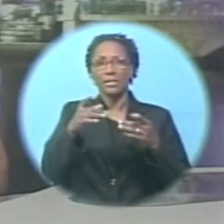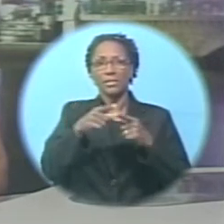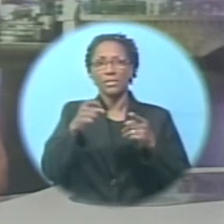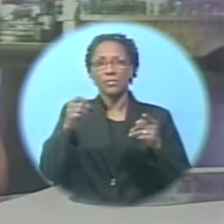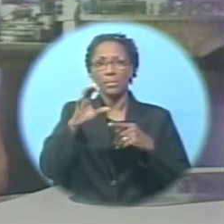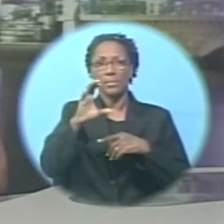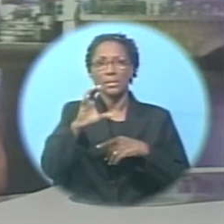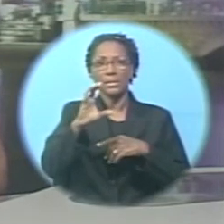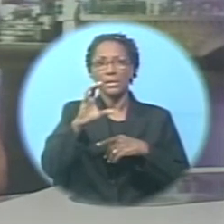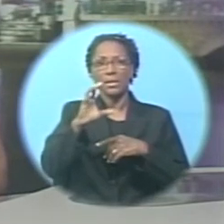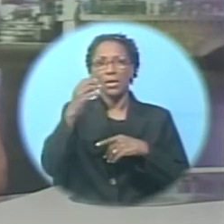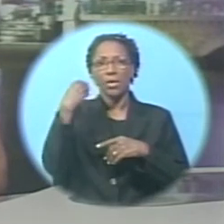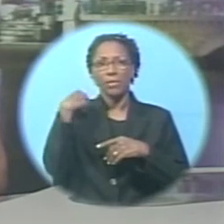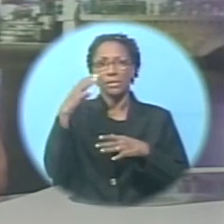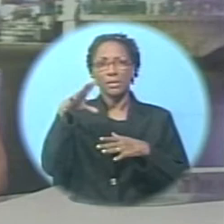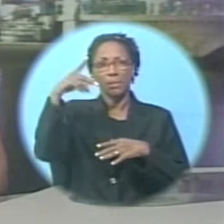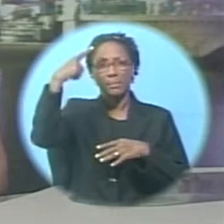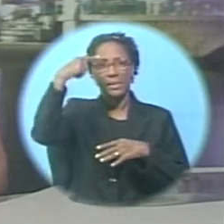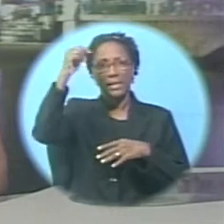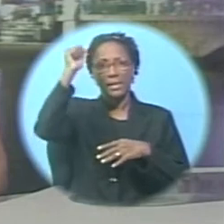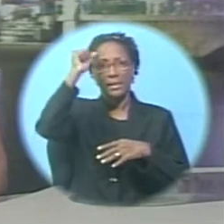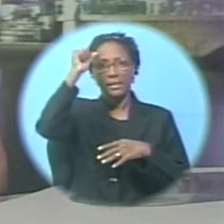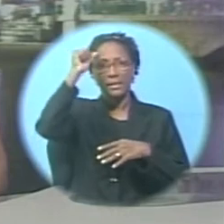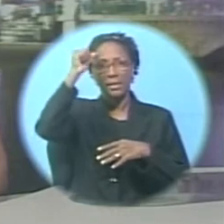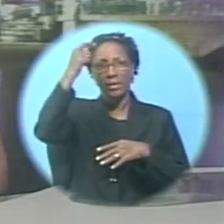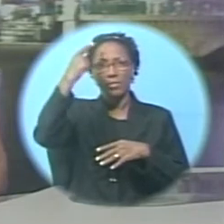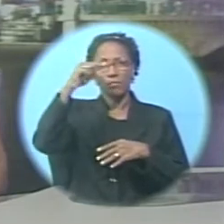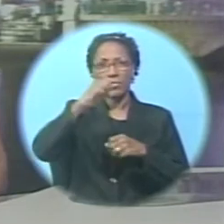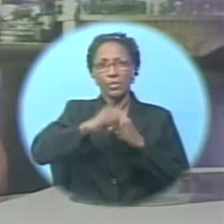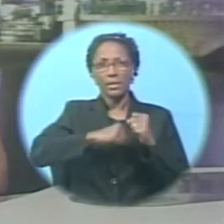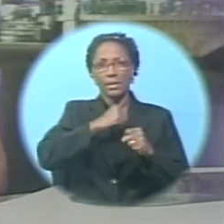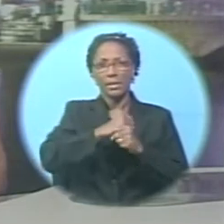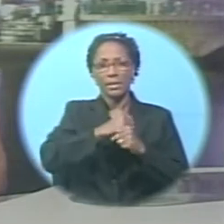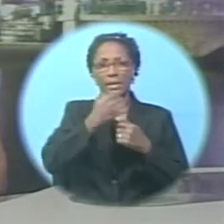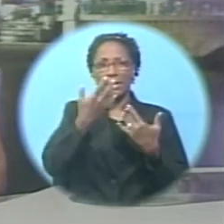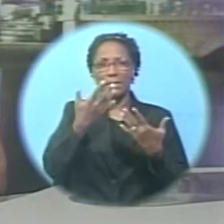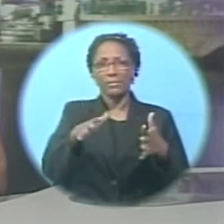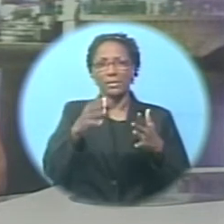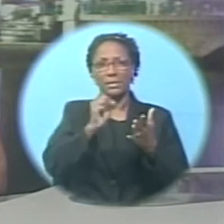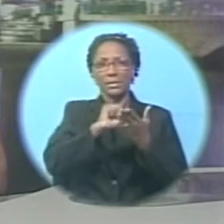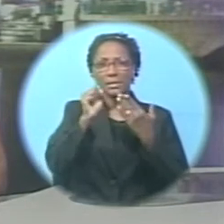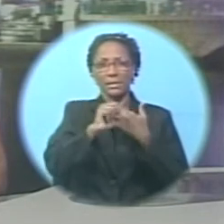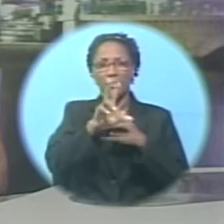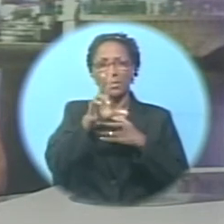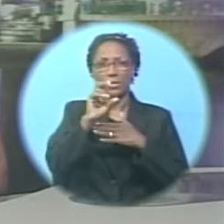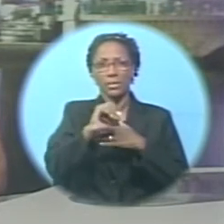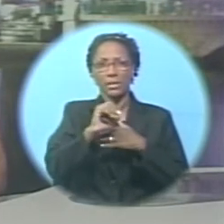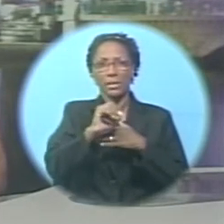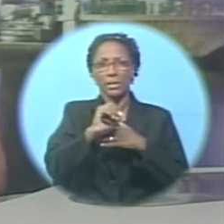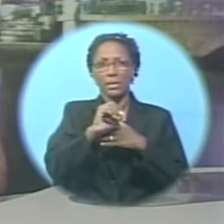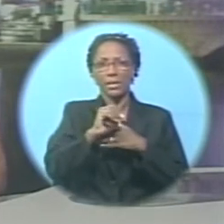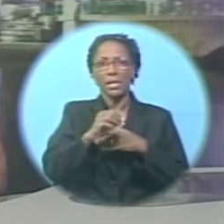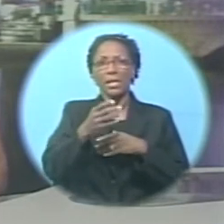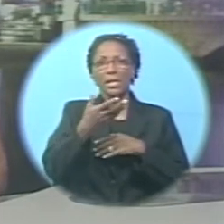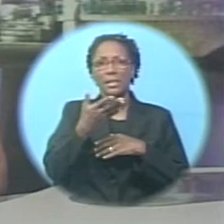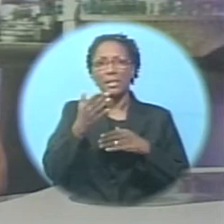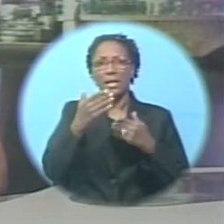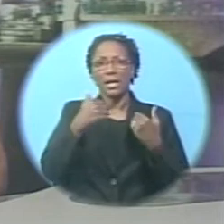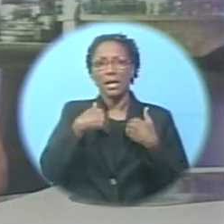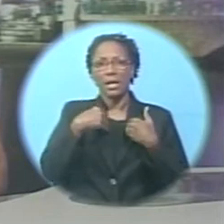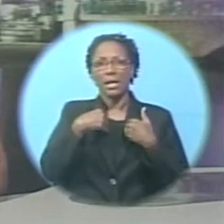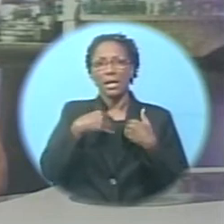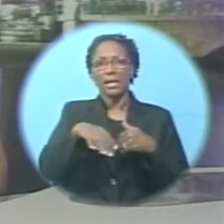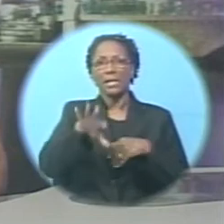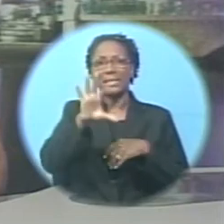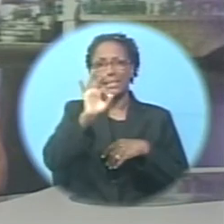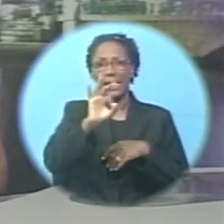Arender. For the year ending September 30th, the Caribbean Growth Fund, which is their flagship equity fund, was up about 9% over